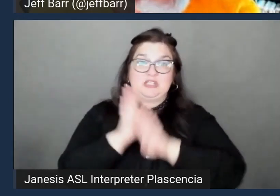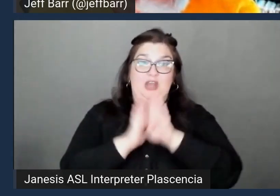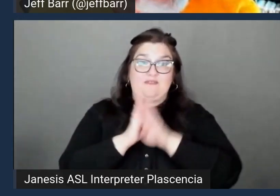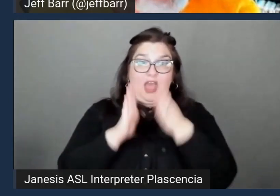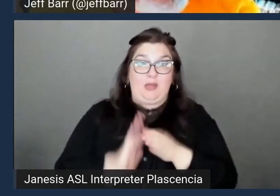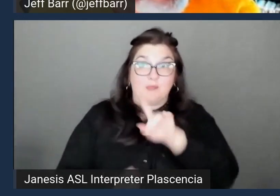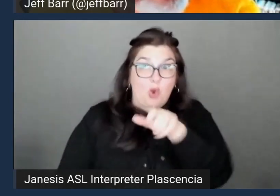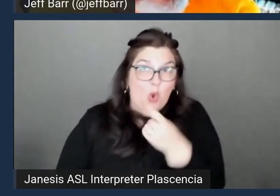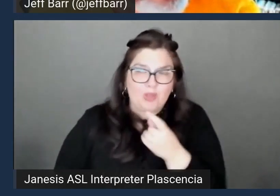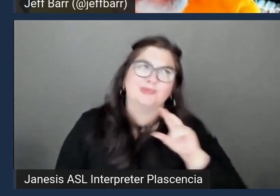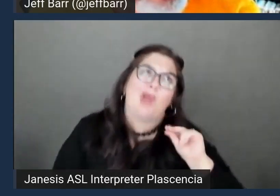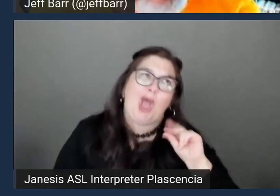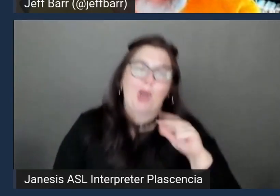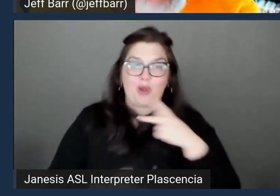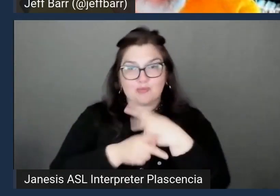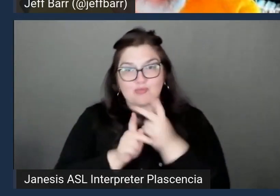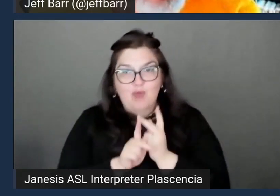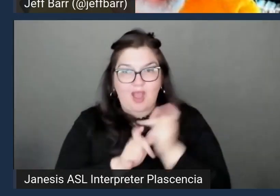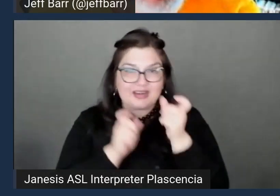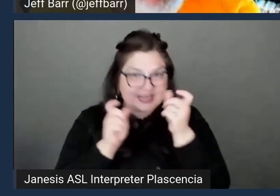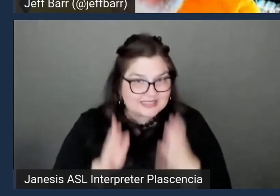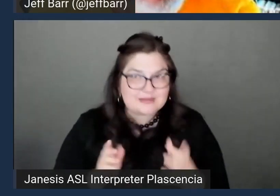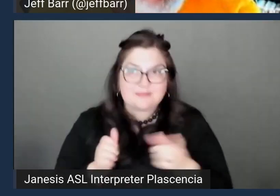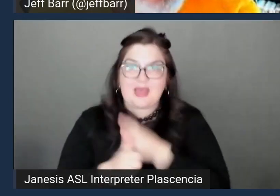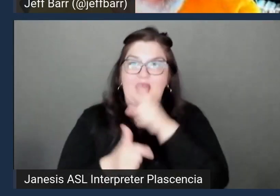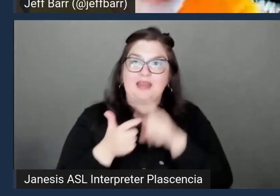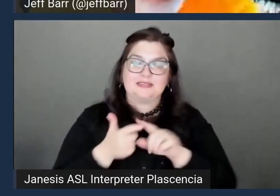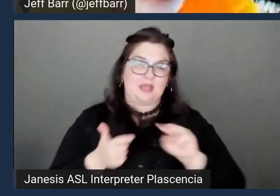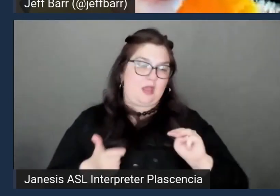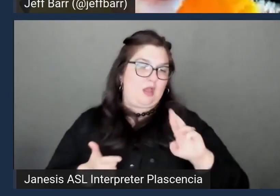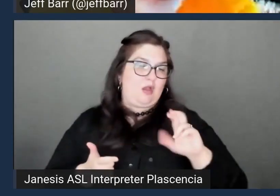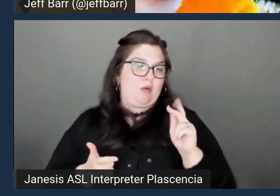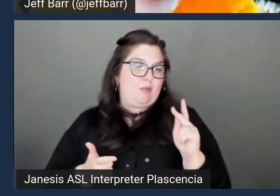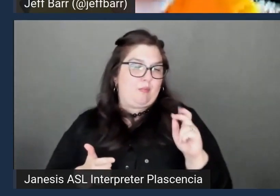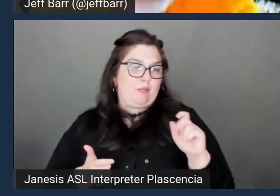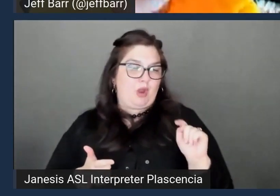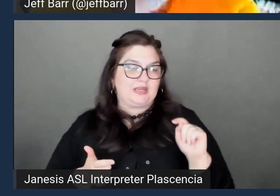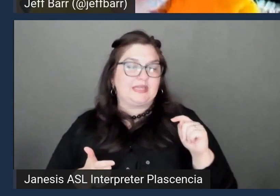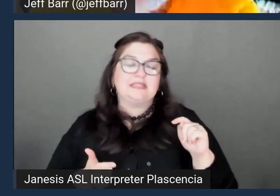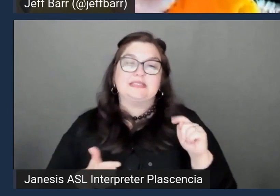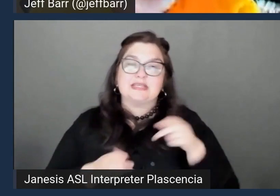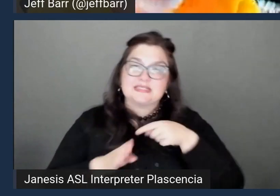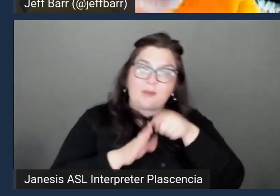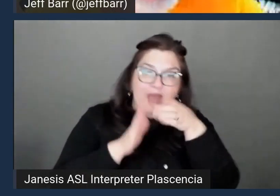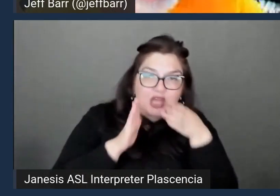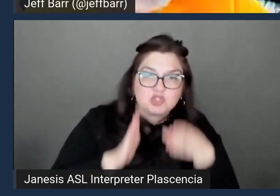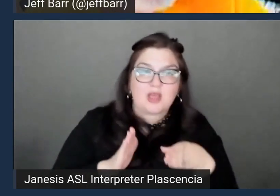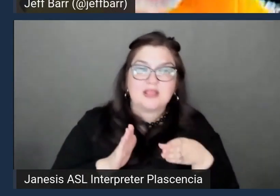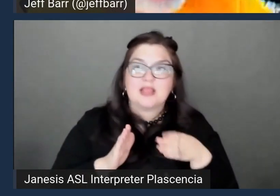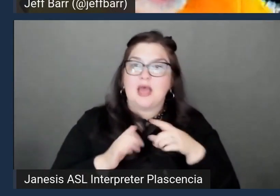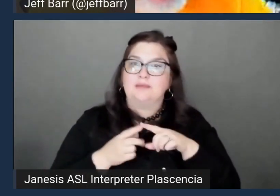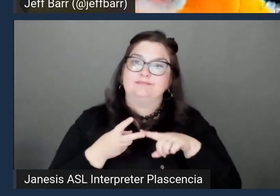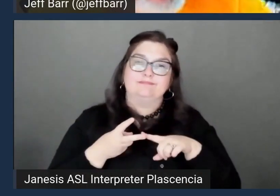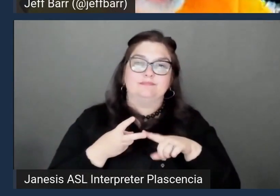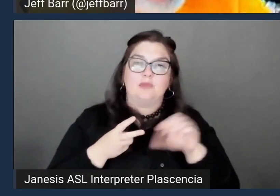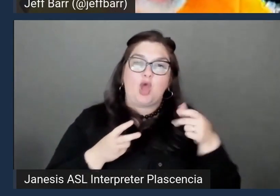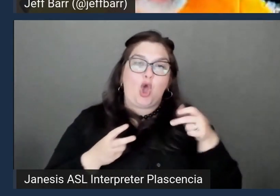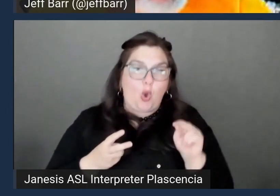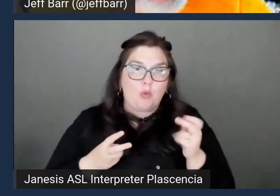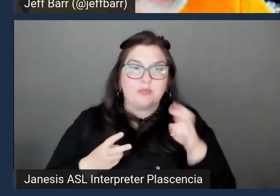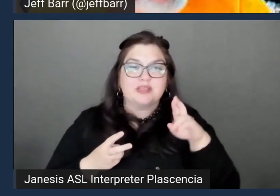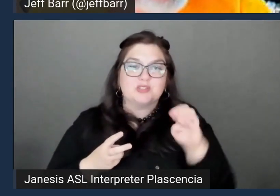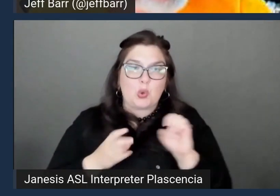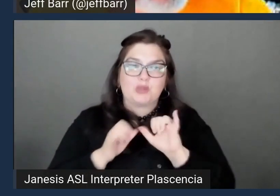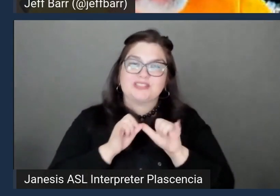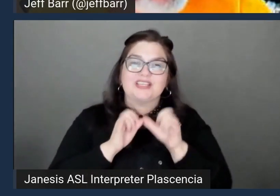hiring product managers, go-to-market specialists, as well as open source engineers, people that really